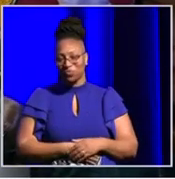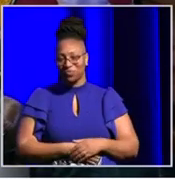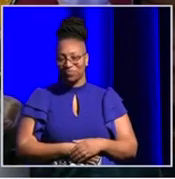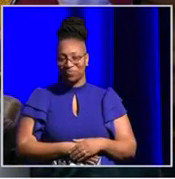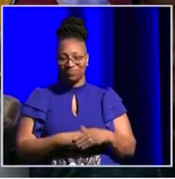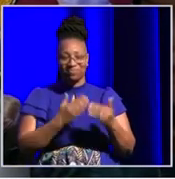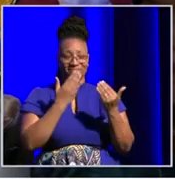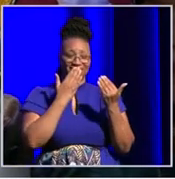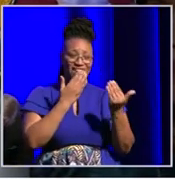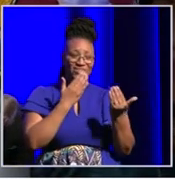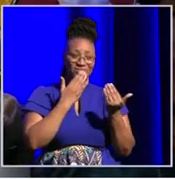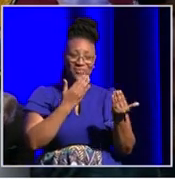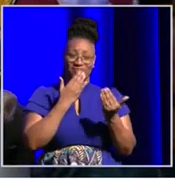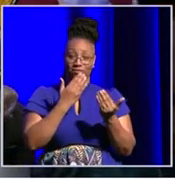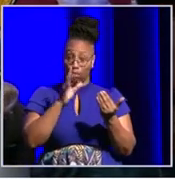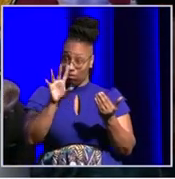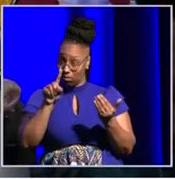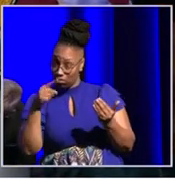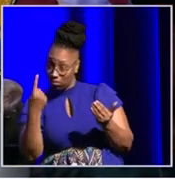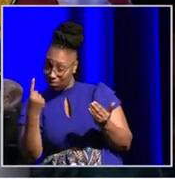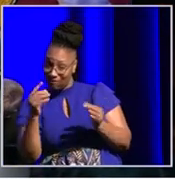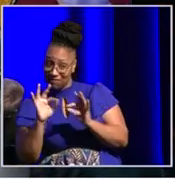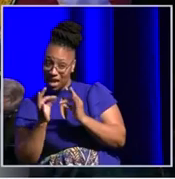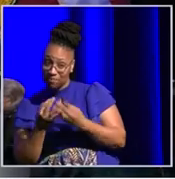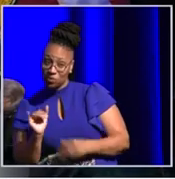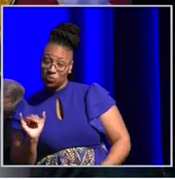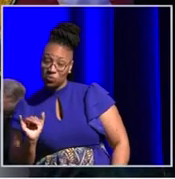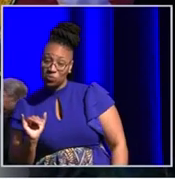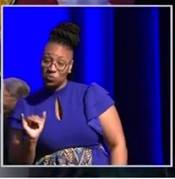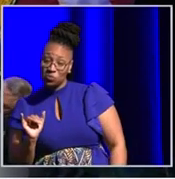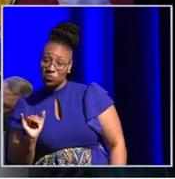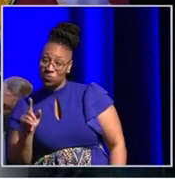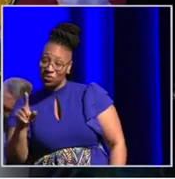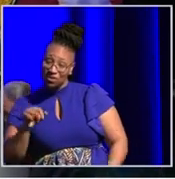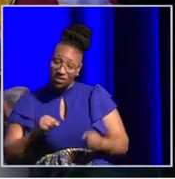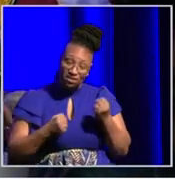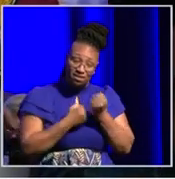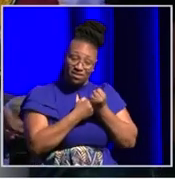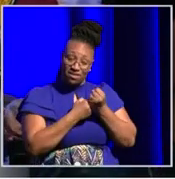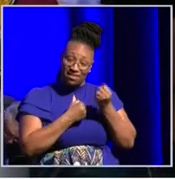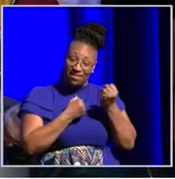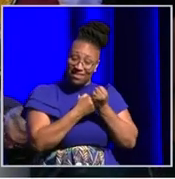the dais, and friends and supporters who have